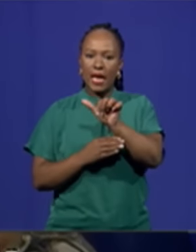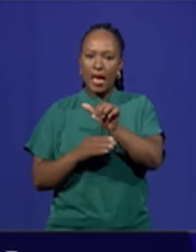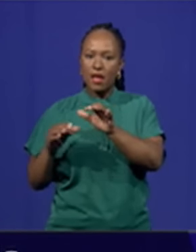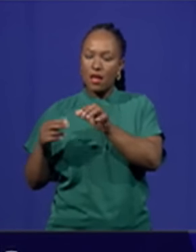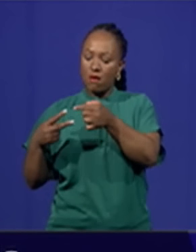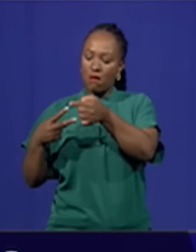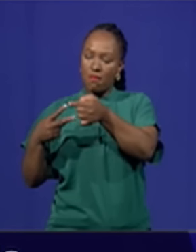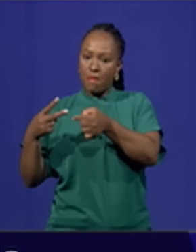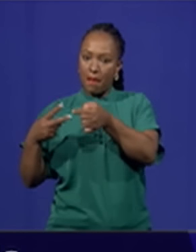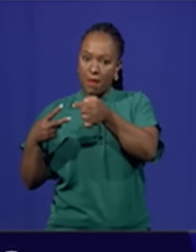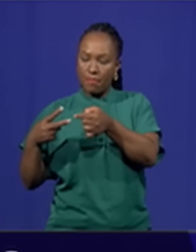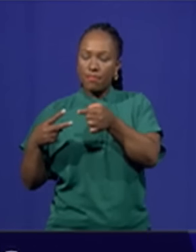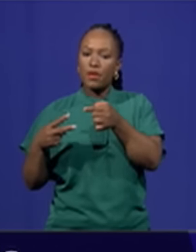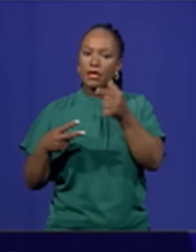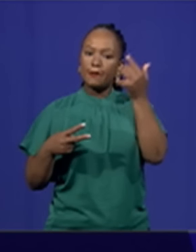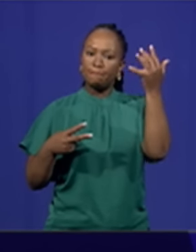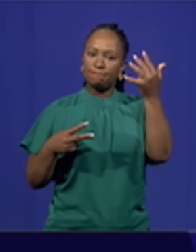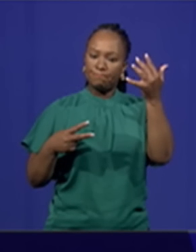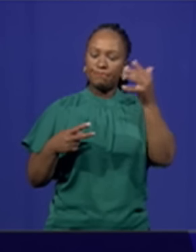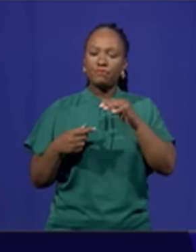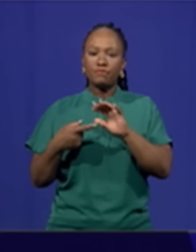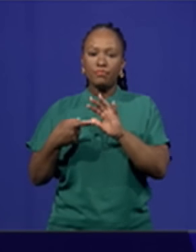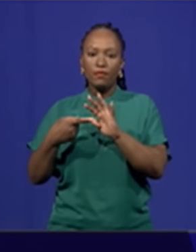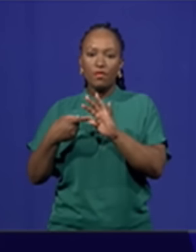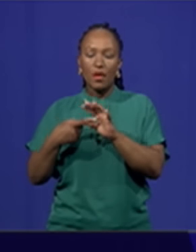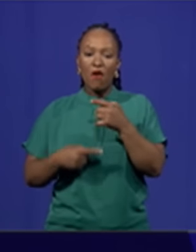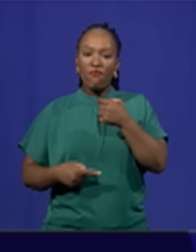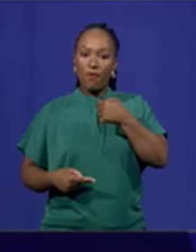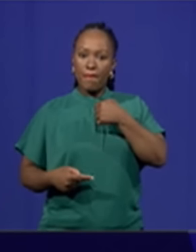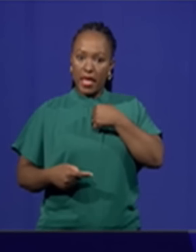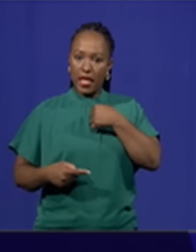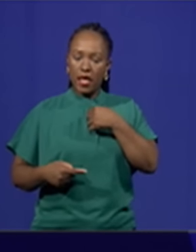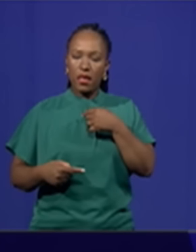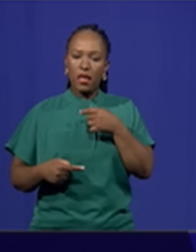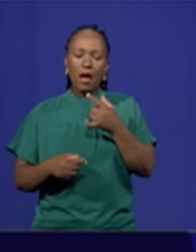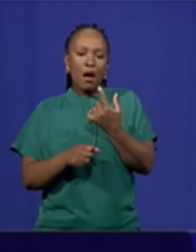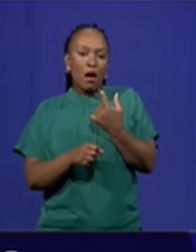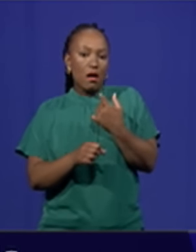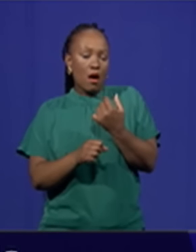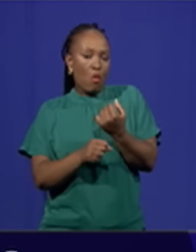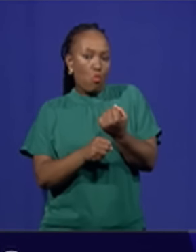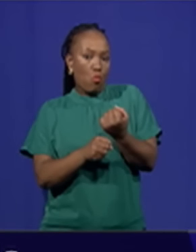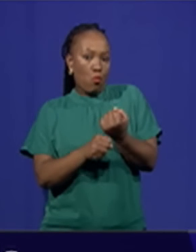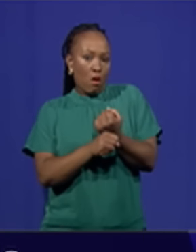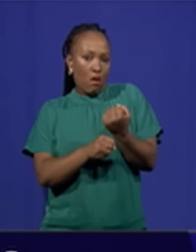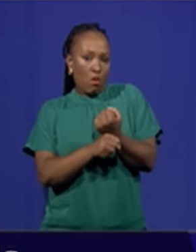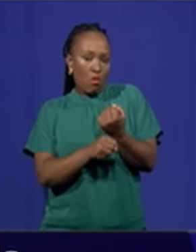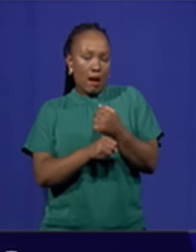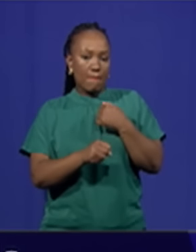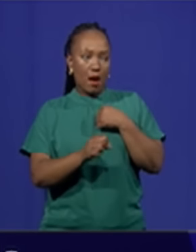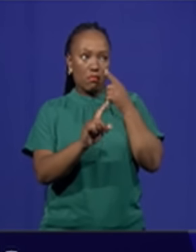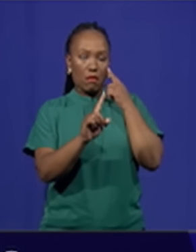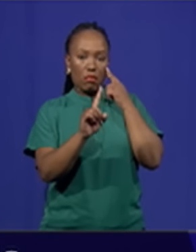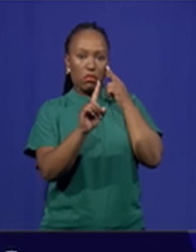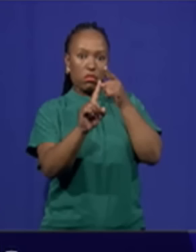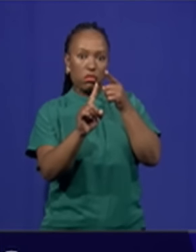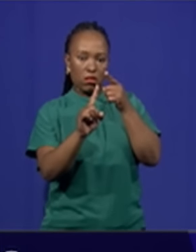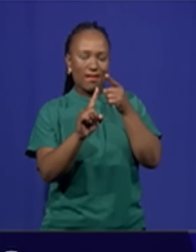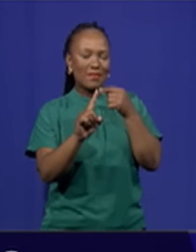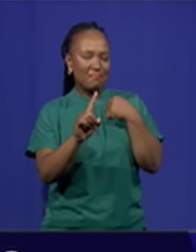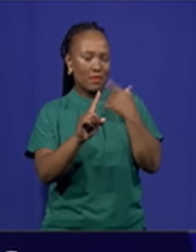pedi. For me, it is mission accomplished. I hand over the baton of leadership with immense